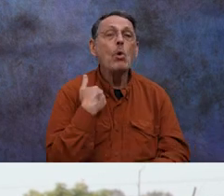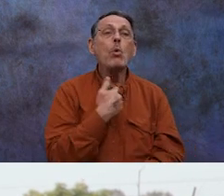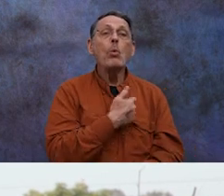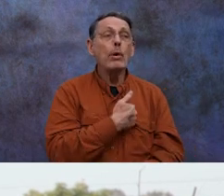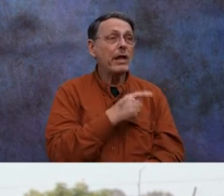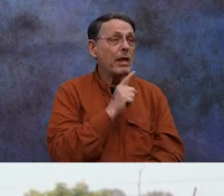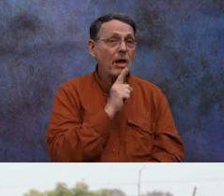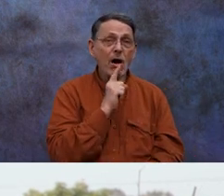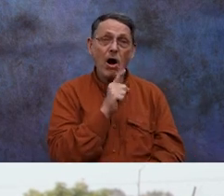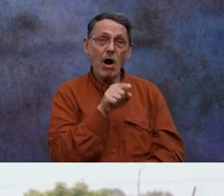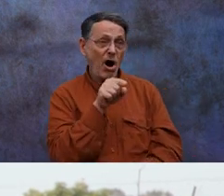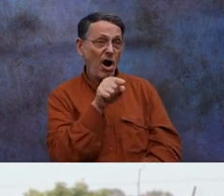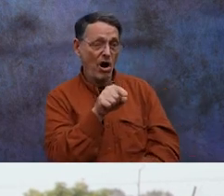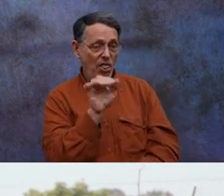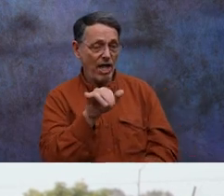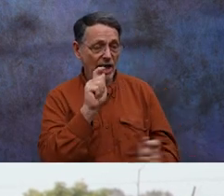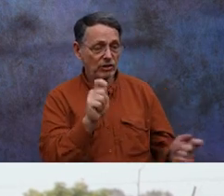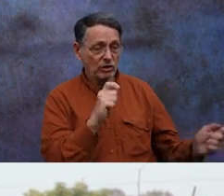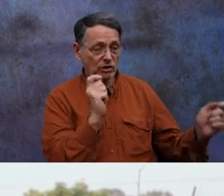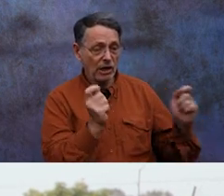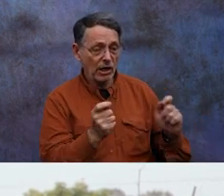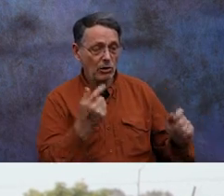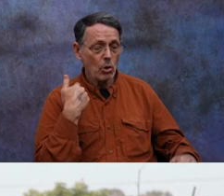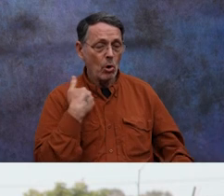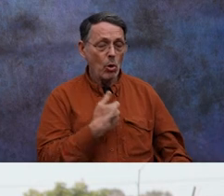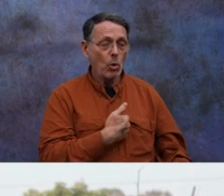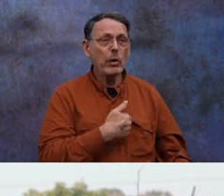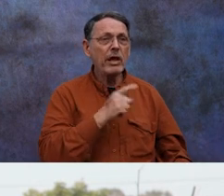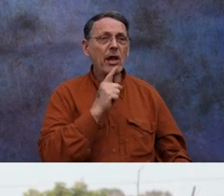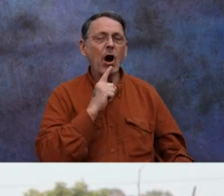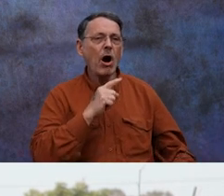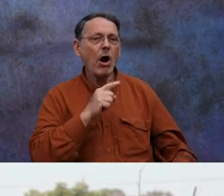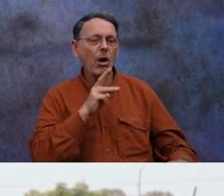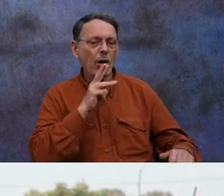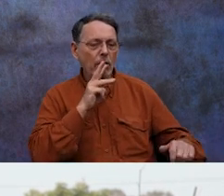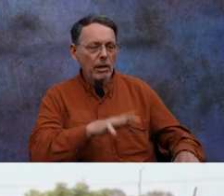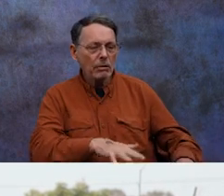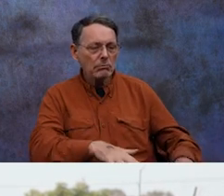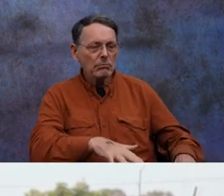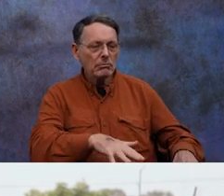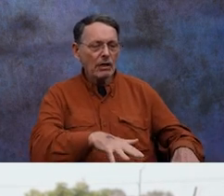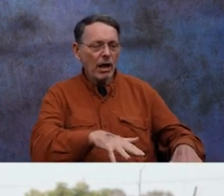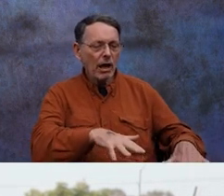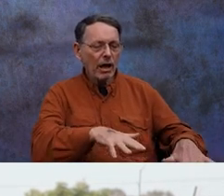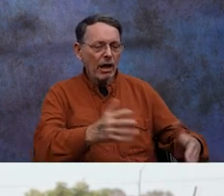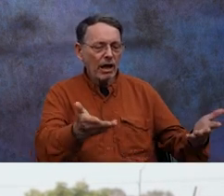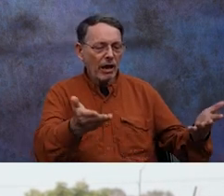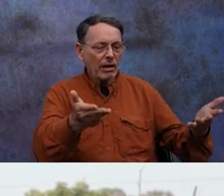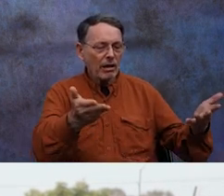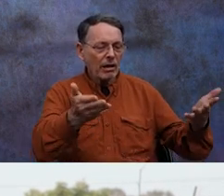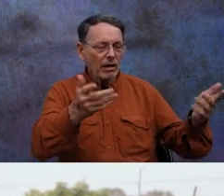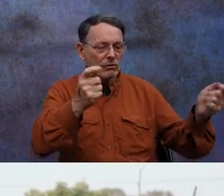We are the change. We're the tide that's turning.